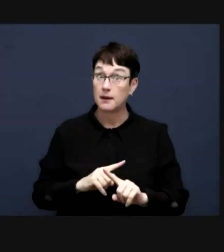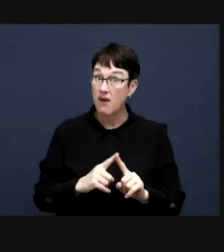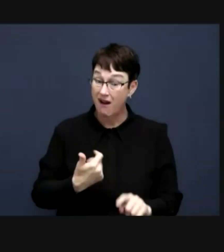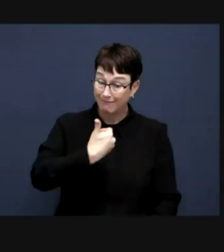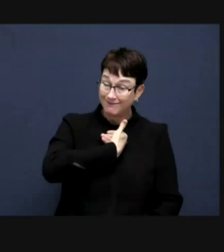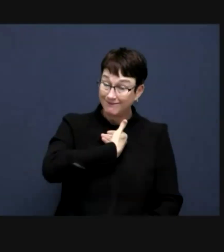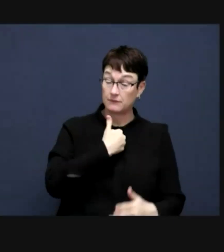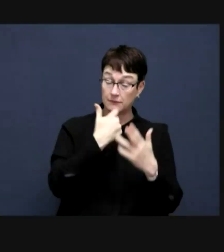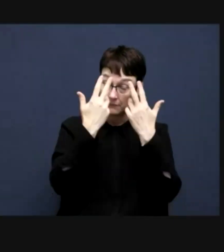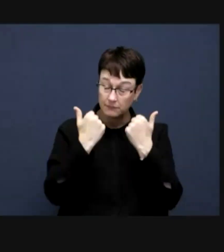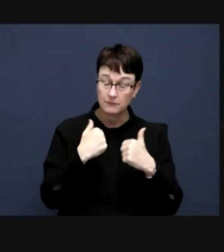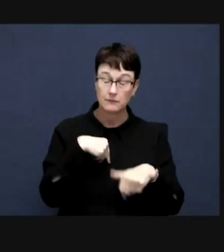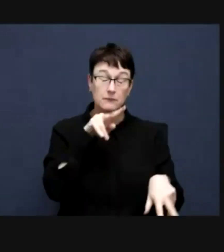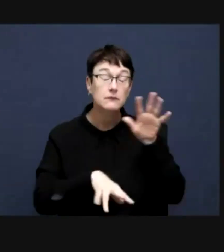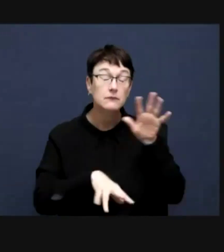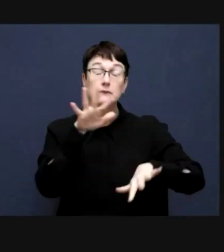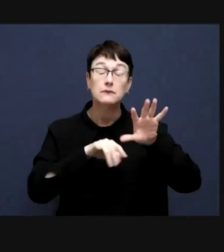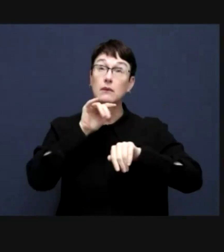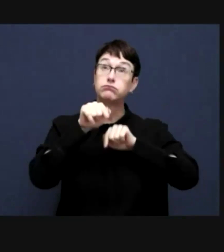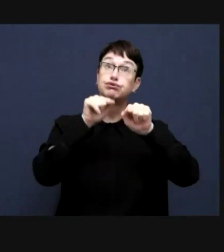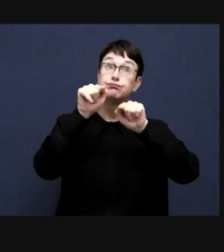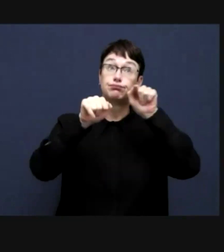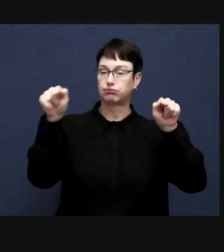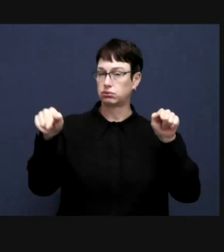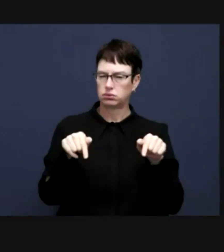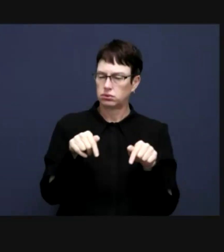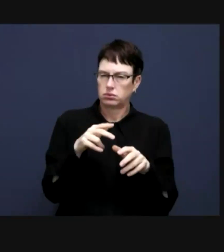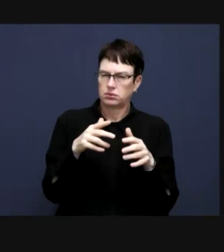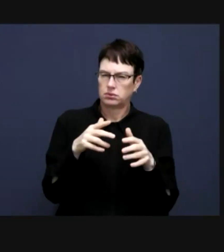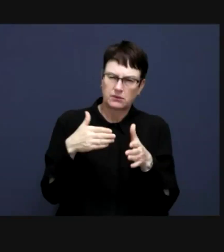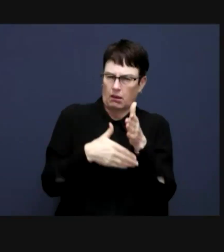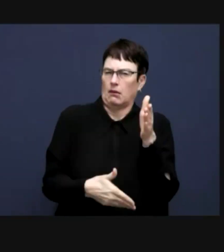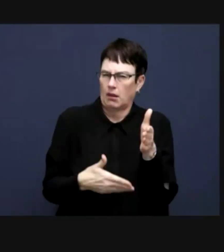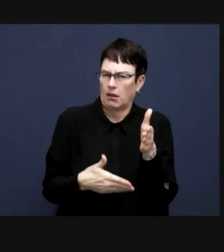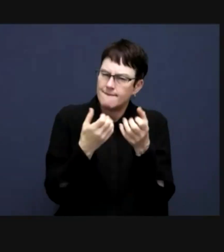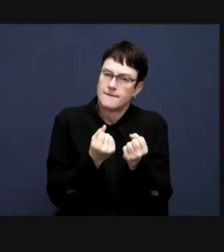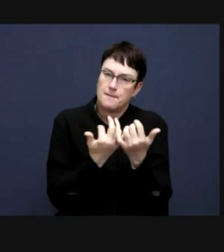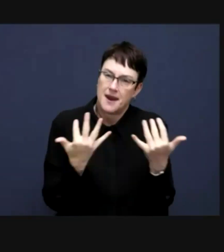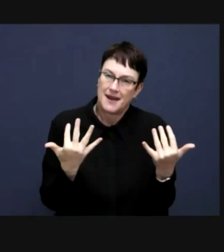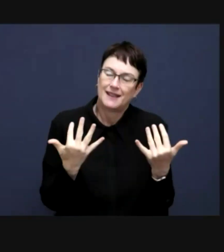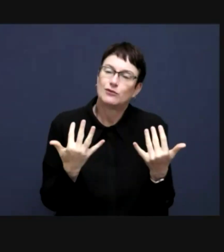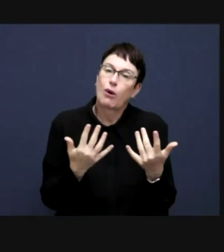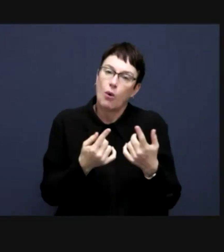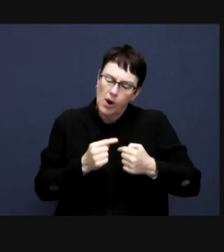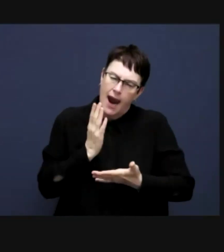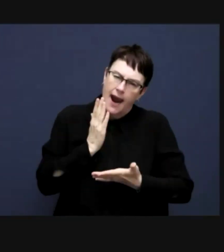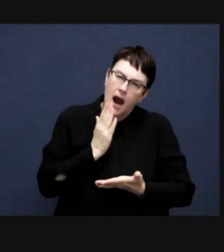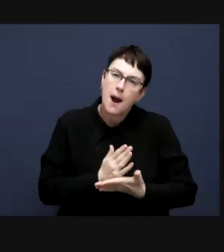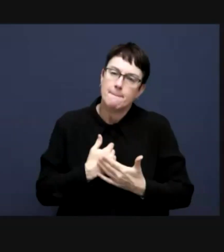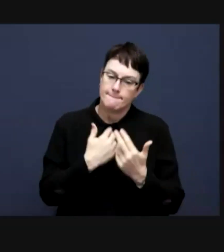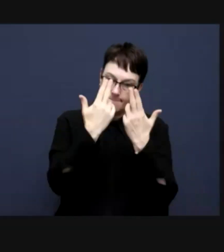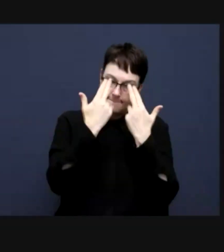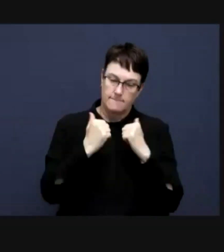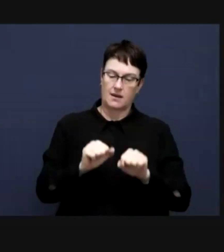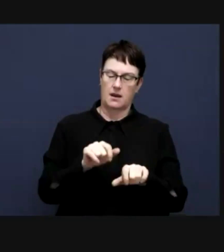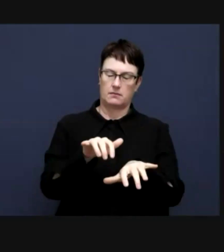website would also bring not only the accessibility issues, but also the usability aspects that that a website could improve